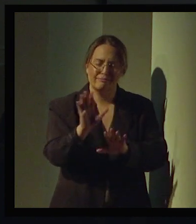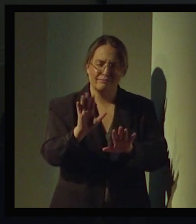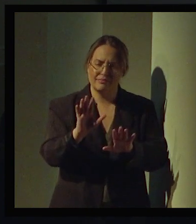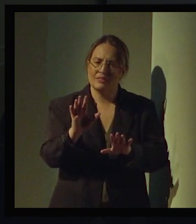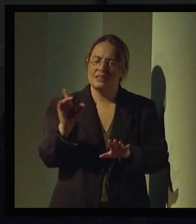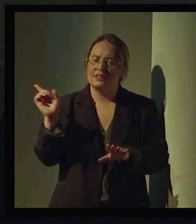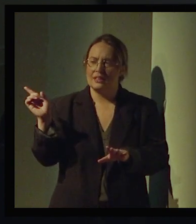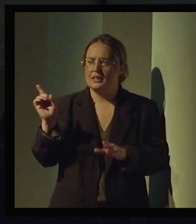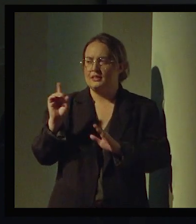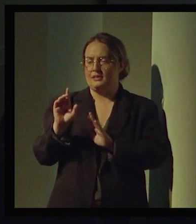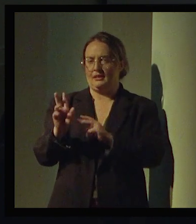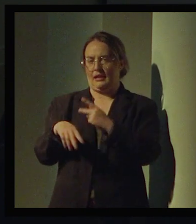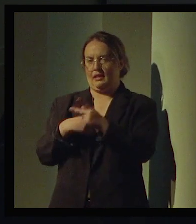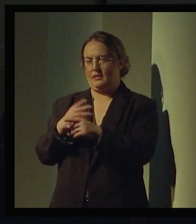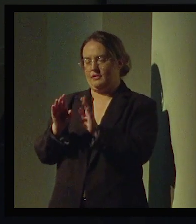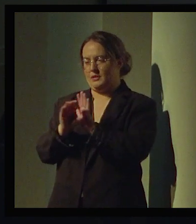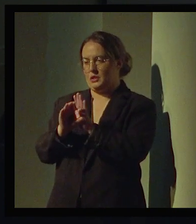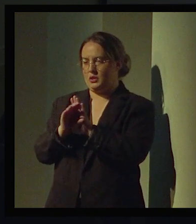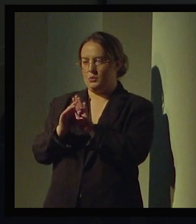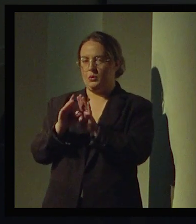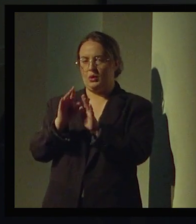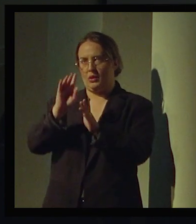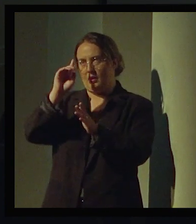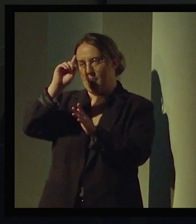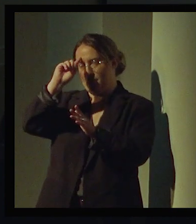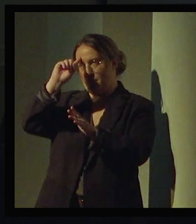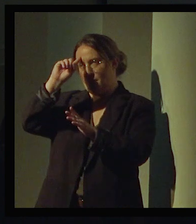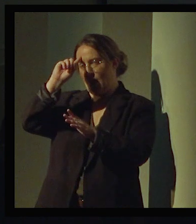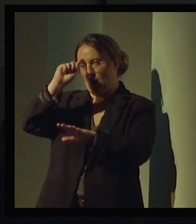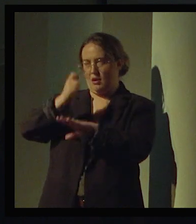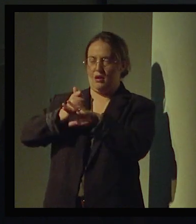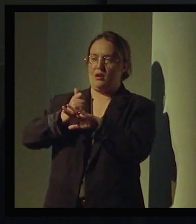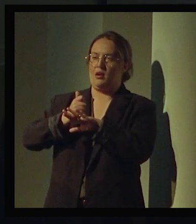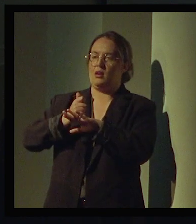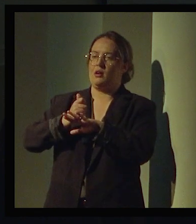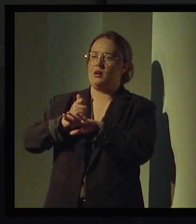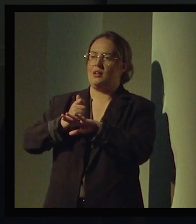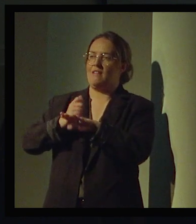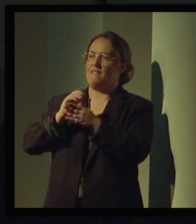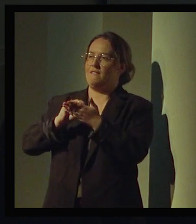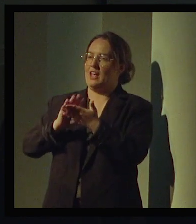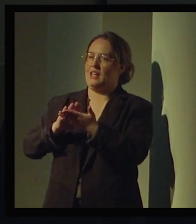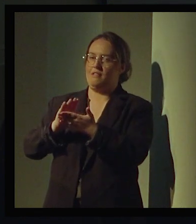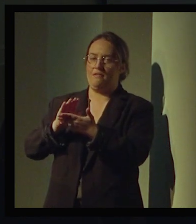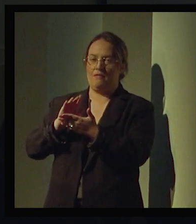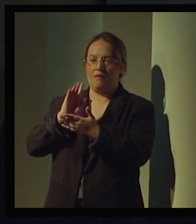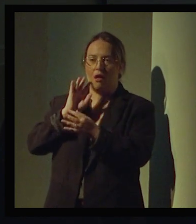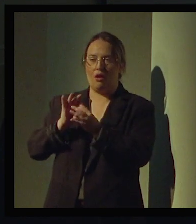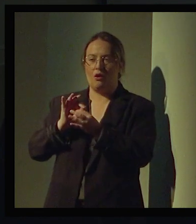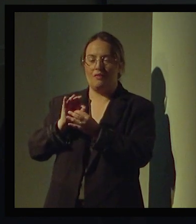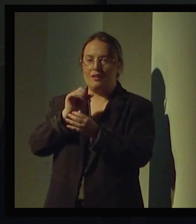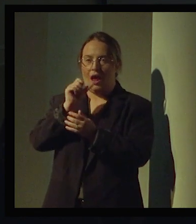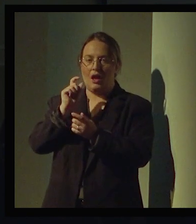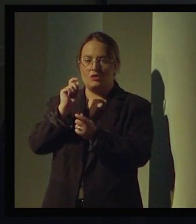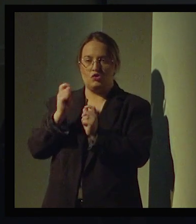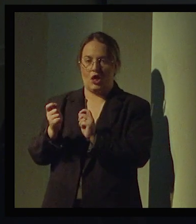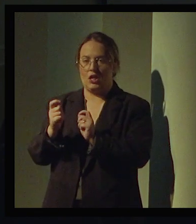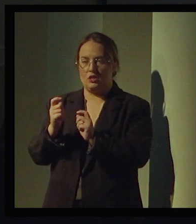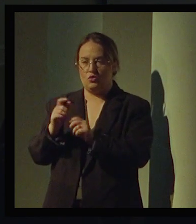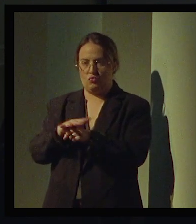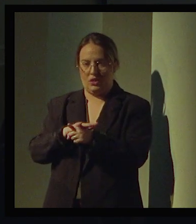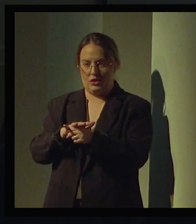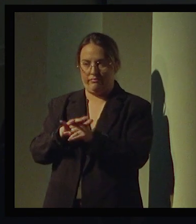were interpreted as faithful records of an unchanging region. But to return our attention to the